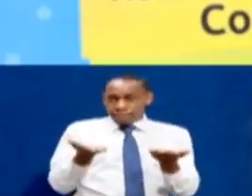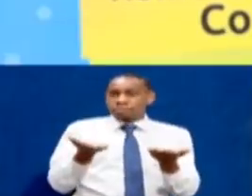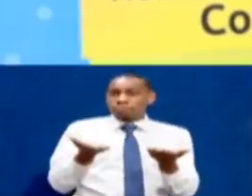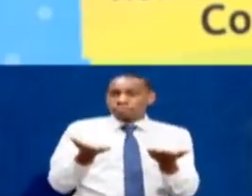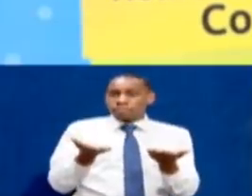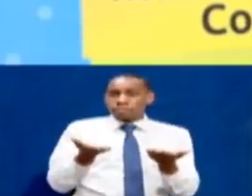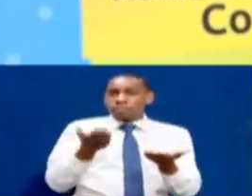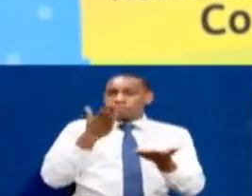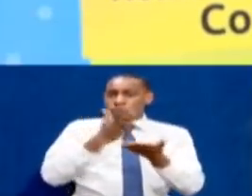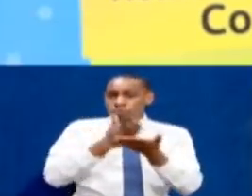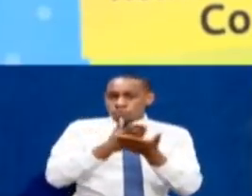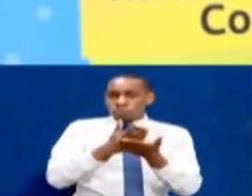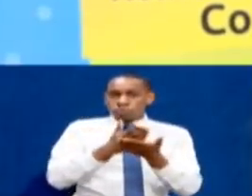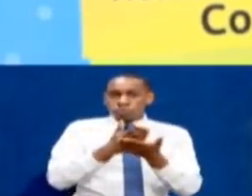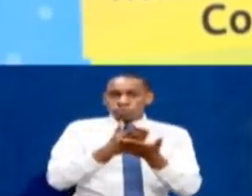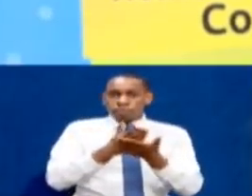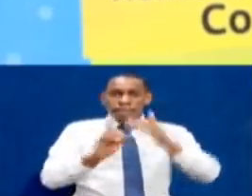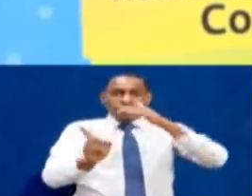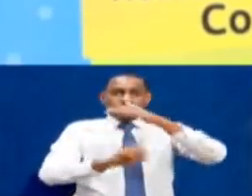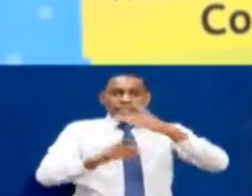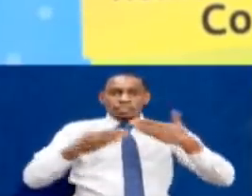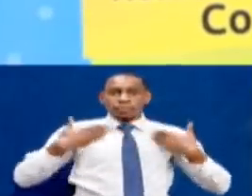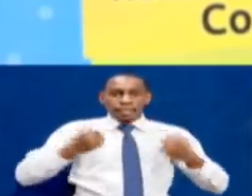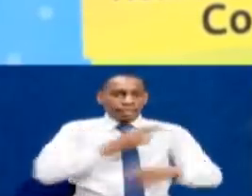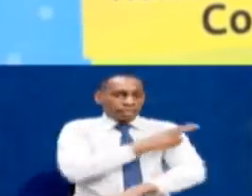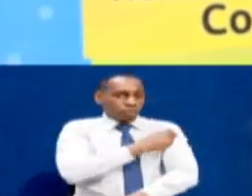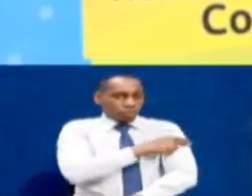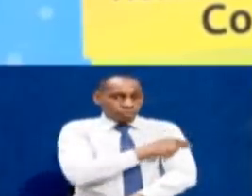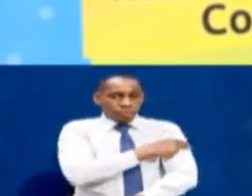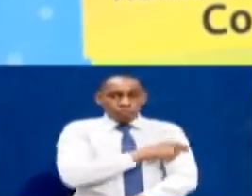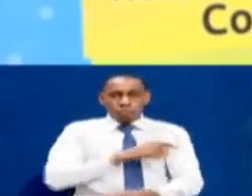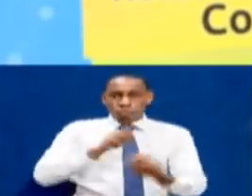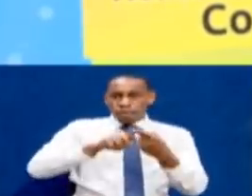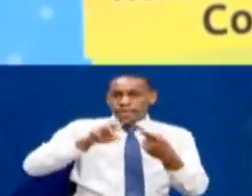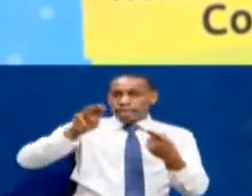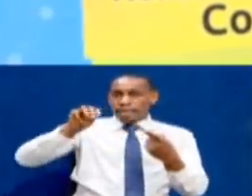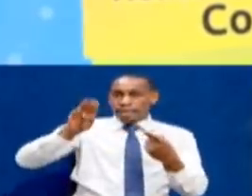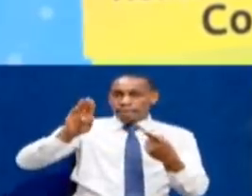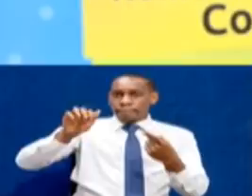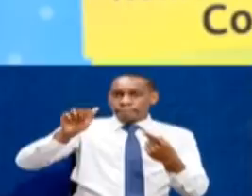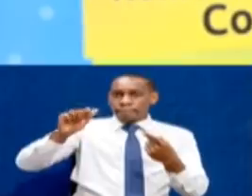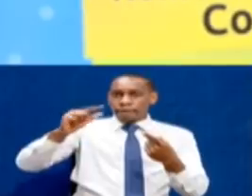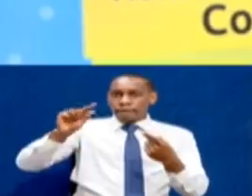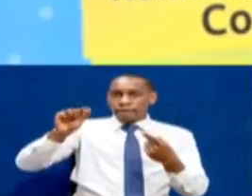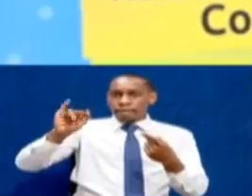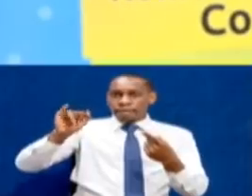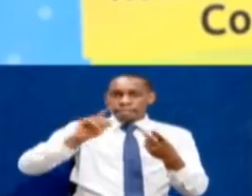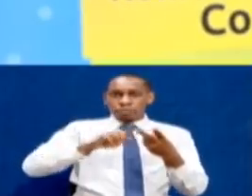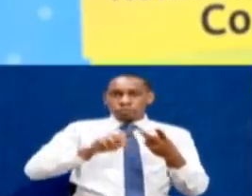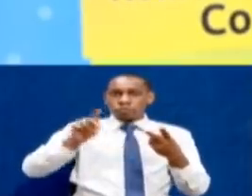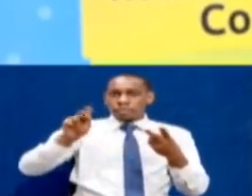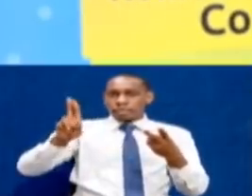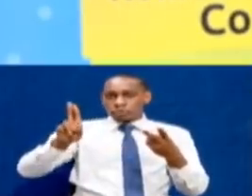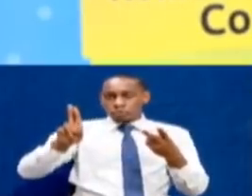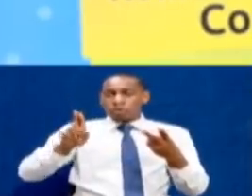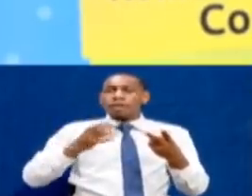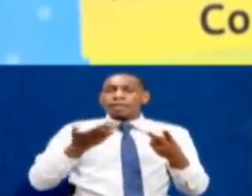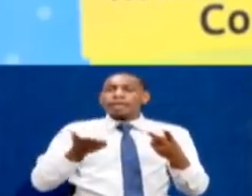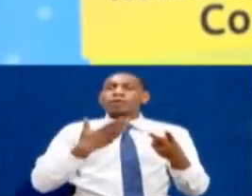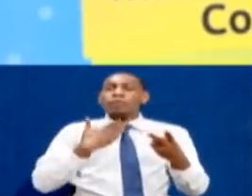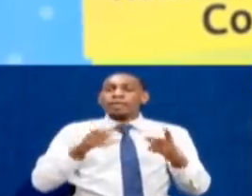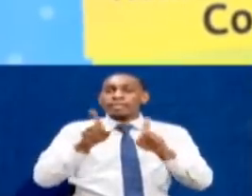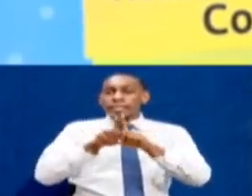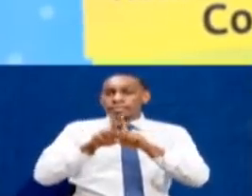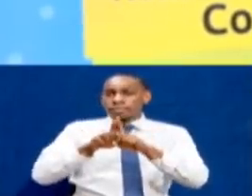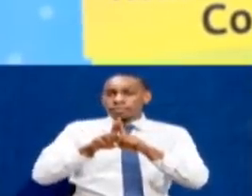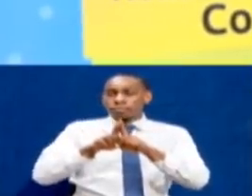about have been essentially Ministry of Health facilities, as in Bagathi and KU. We now want also